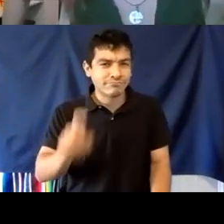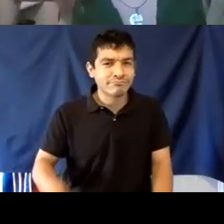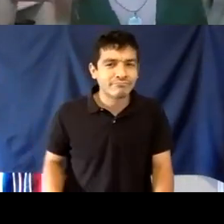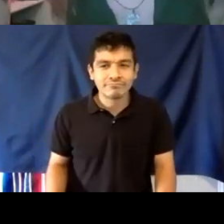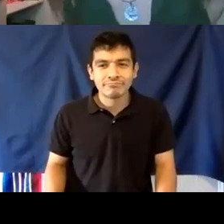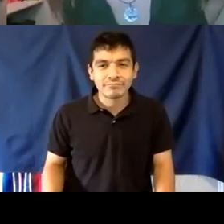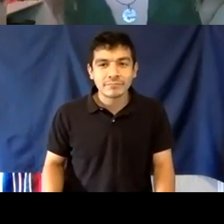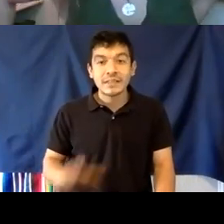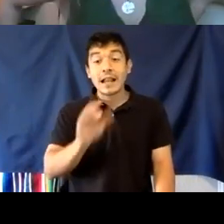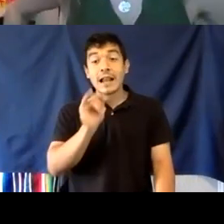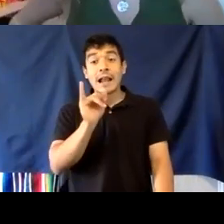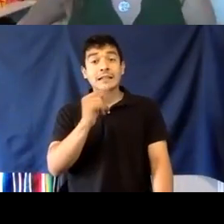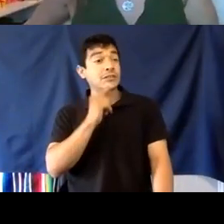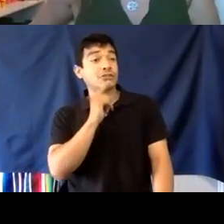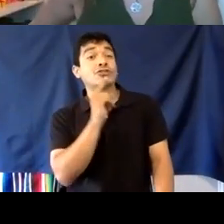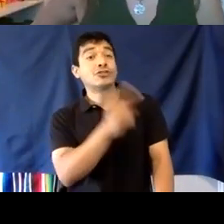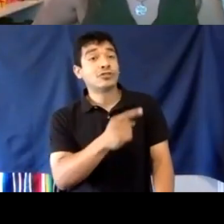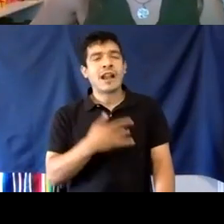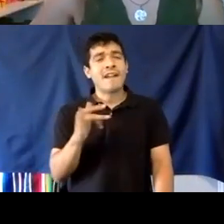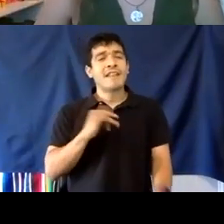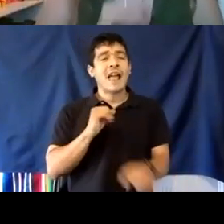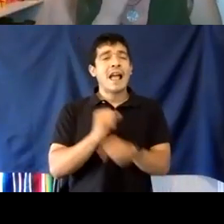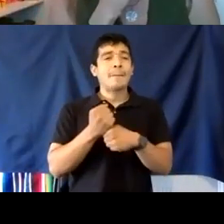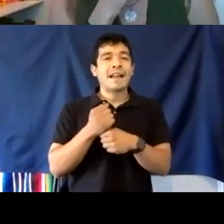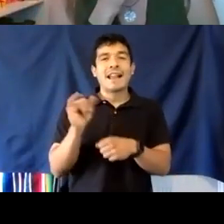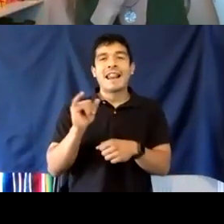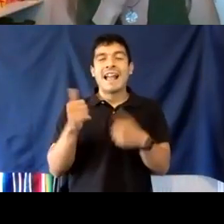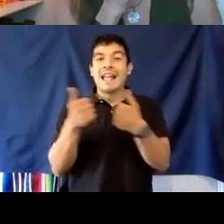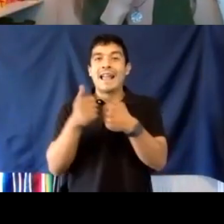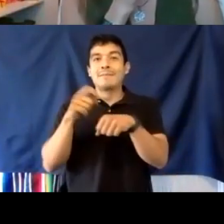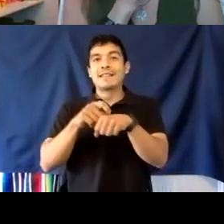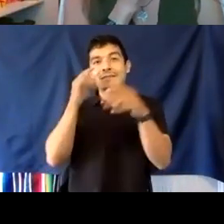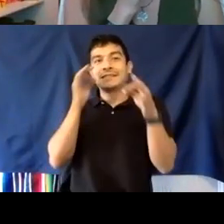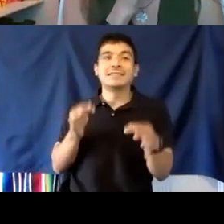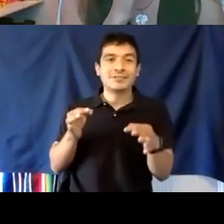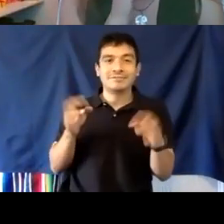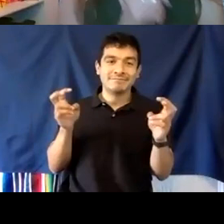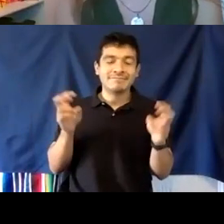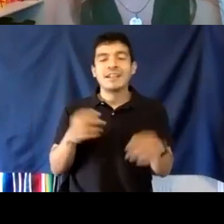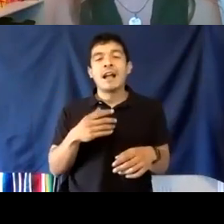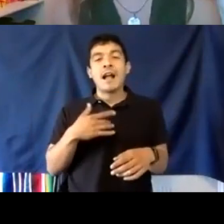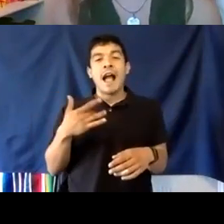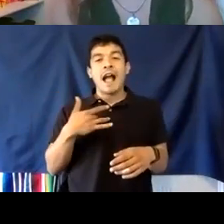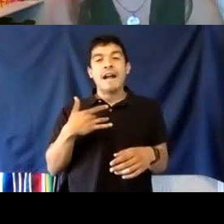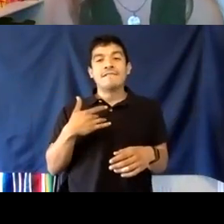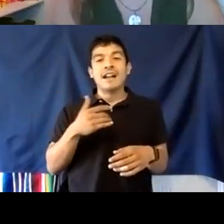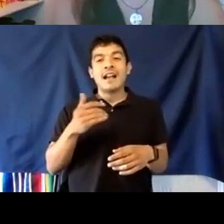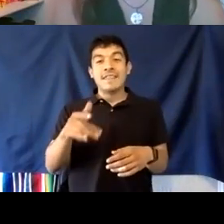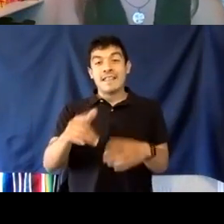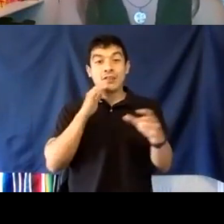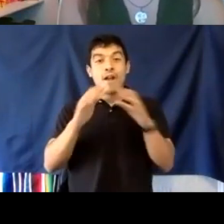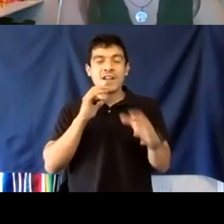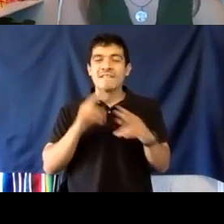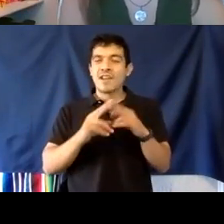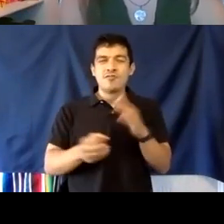Sure. You know, I feel like I'm making a game time decision because this conversation is so rich and I have these slides, but I think I'll just verbally